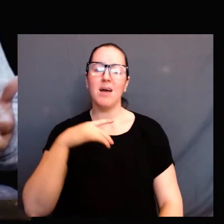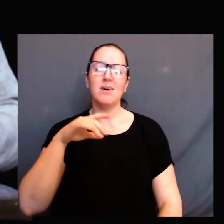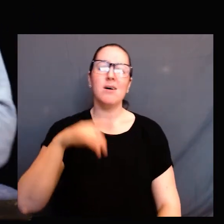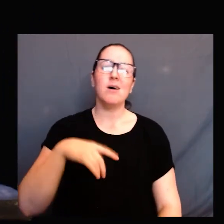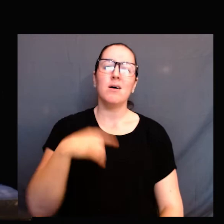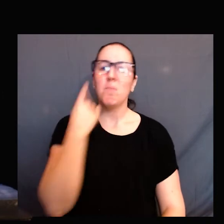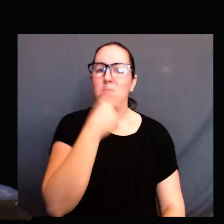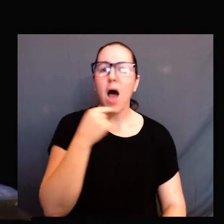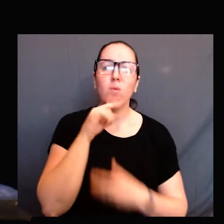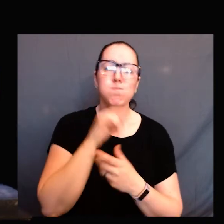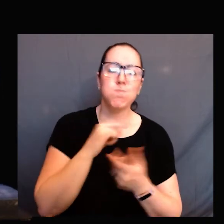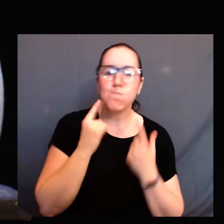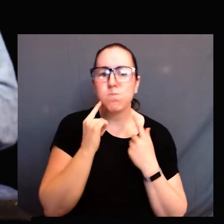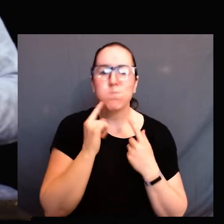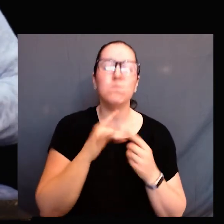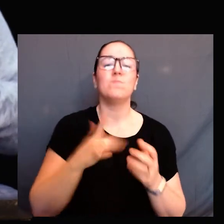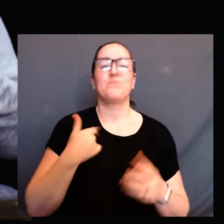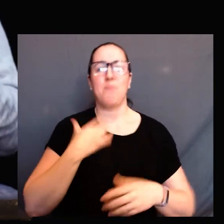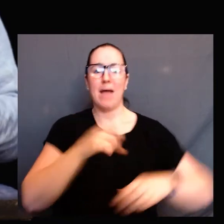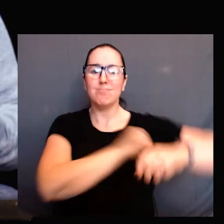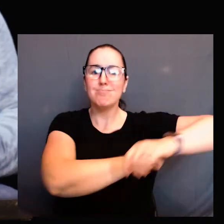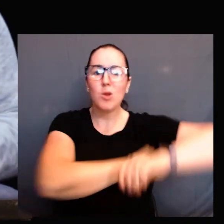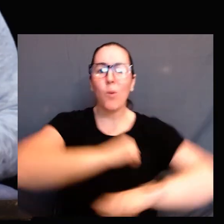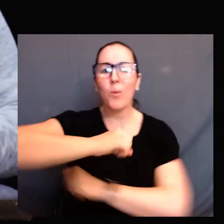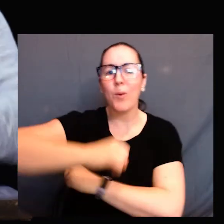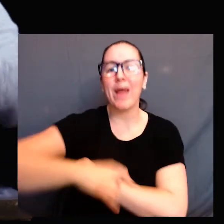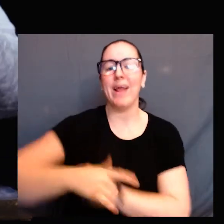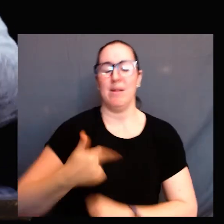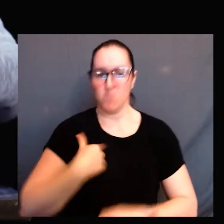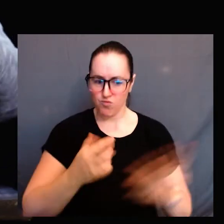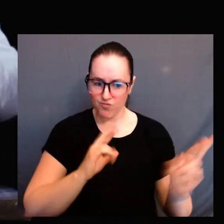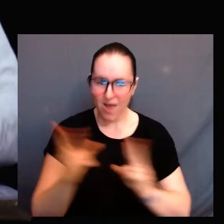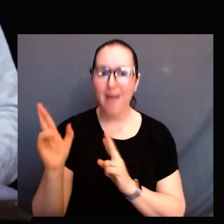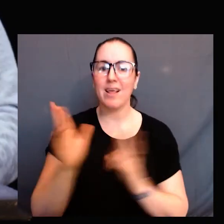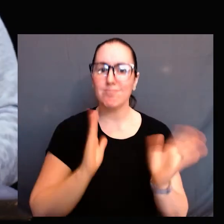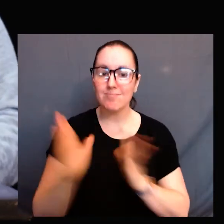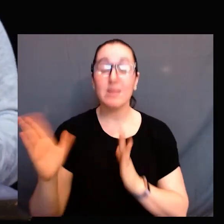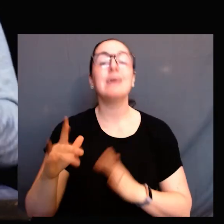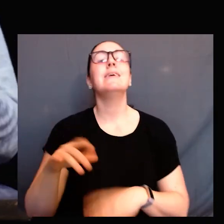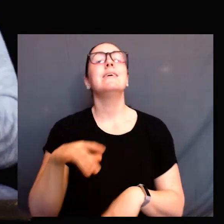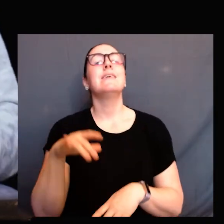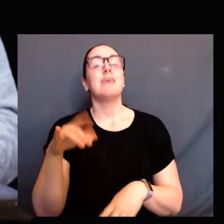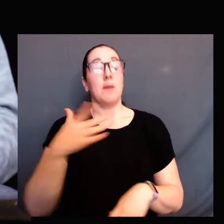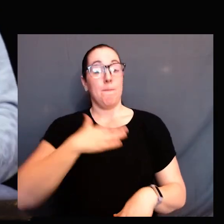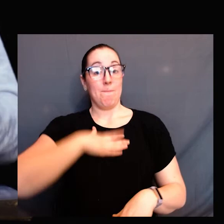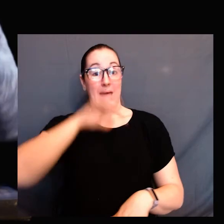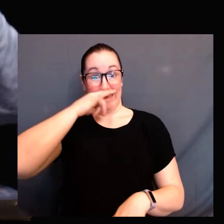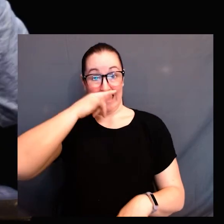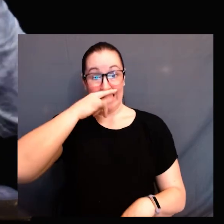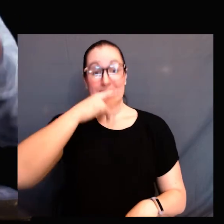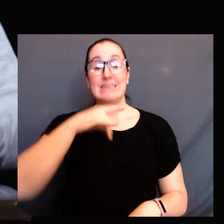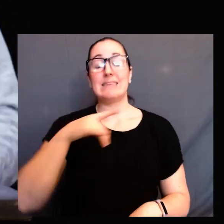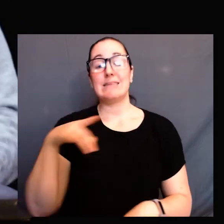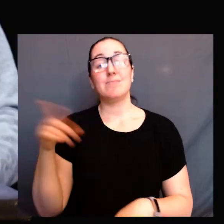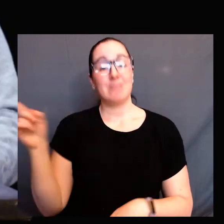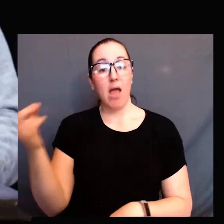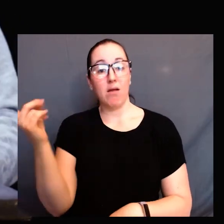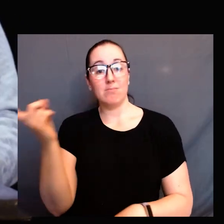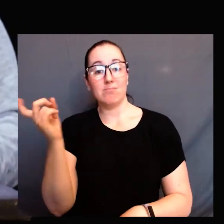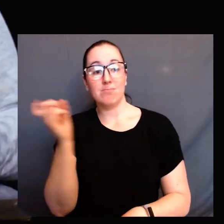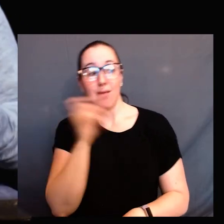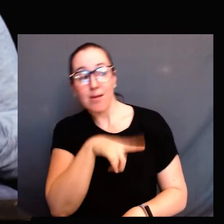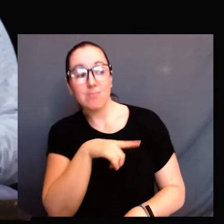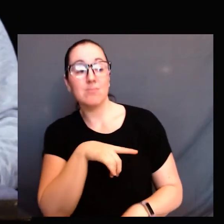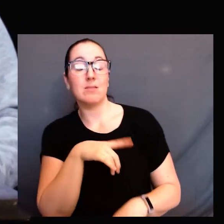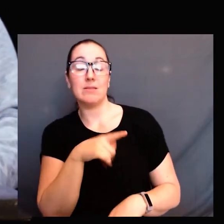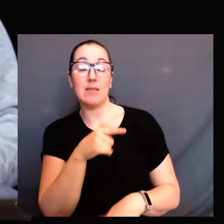my mouthwash, my deodorant. I mean, I'm getting ready. And I've actually lived this out. I've had my kids when I'm going to spend the night at a friend's house.